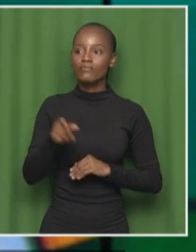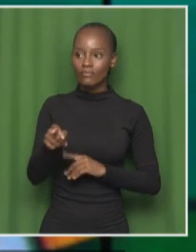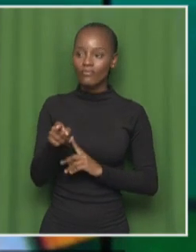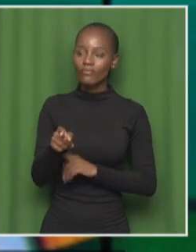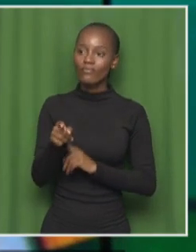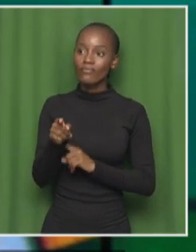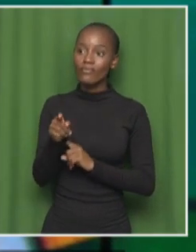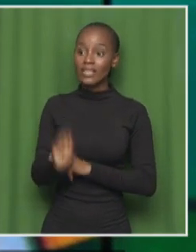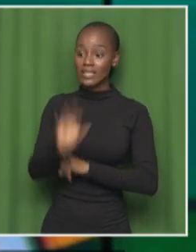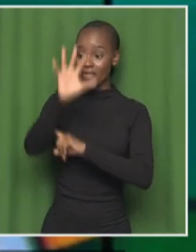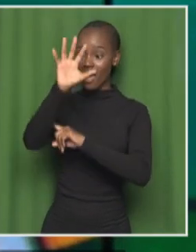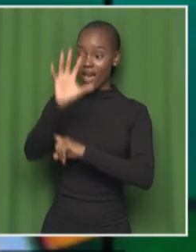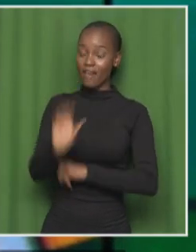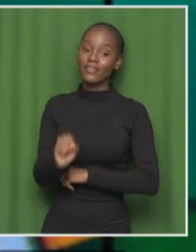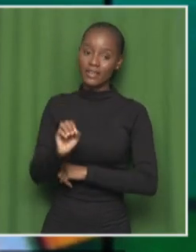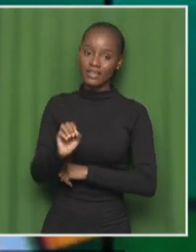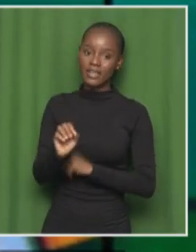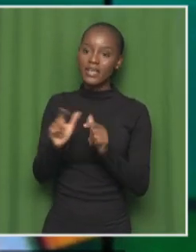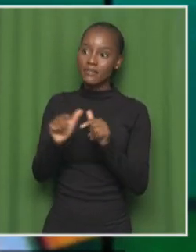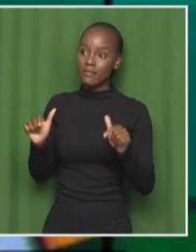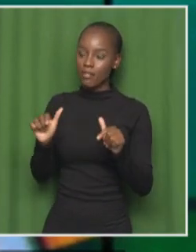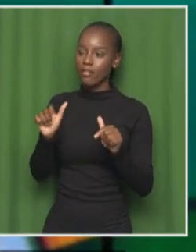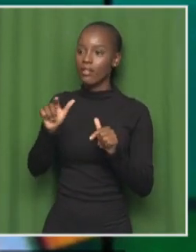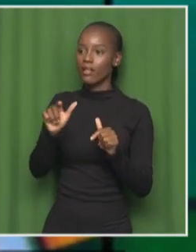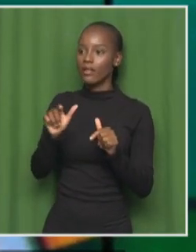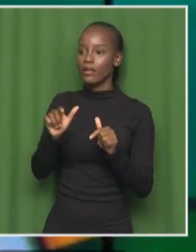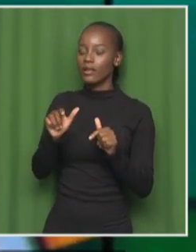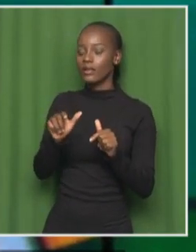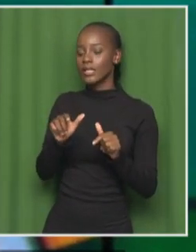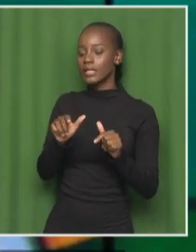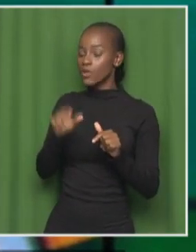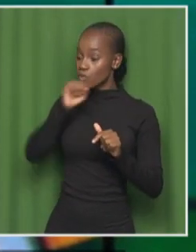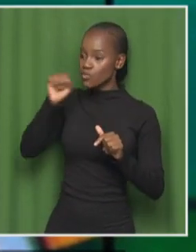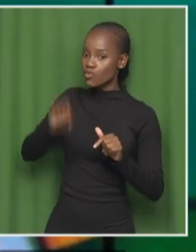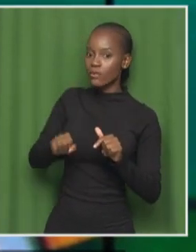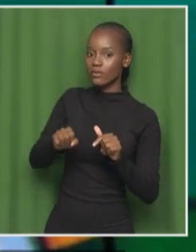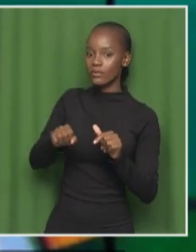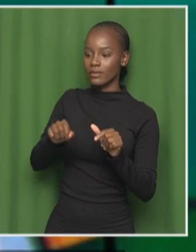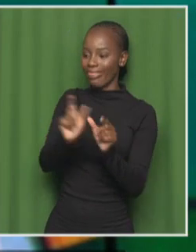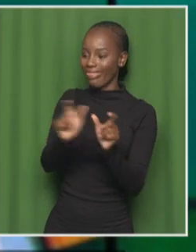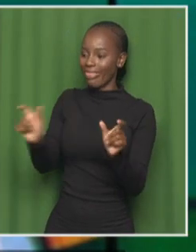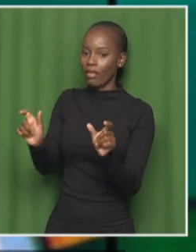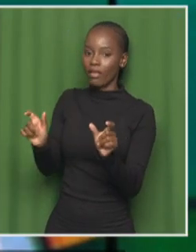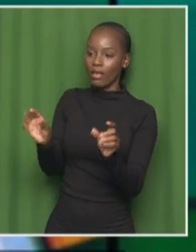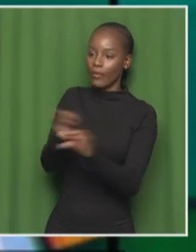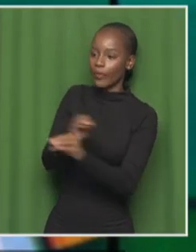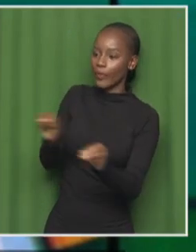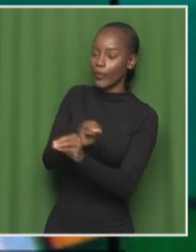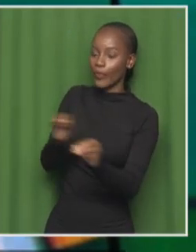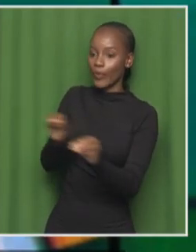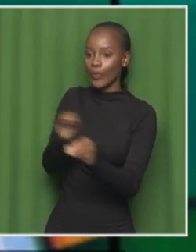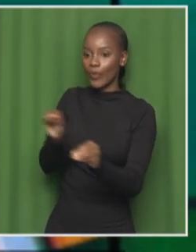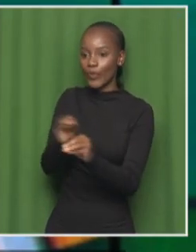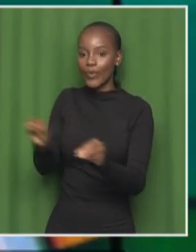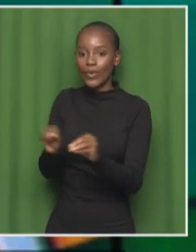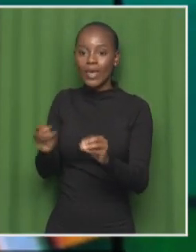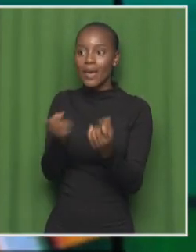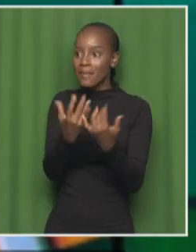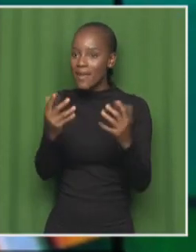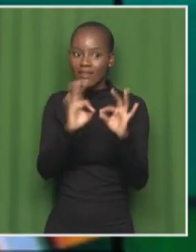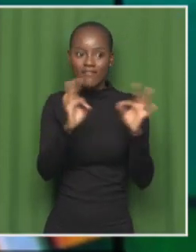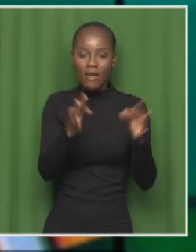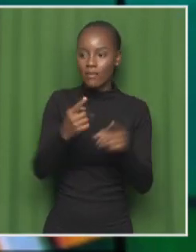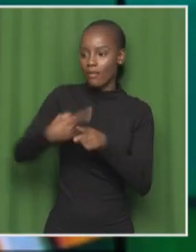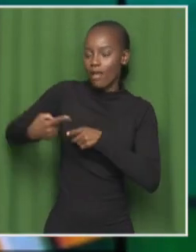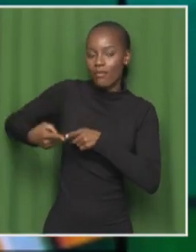Traditionally, South Africans have been playing Scrabble. Scrabble is played in virtually every home. People know Scrabble. It's just that they play it